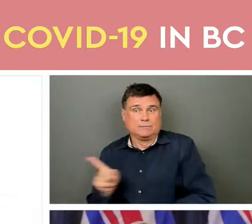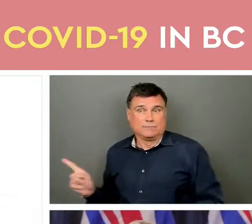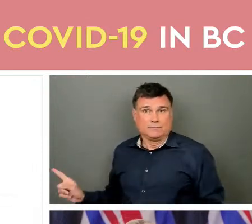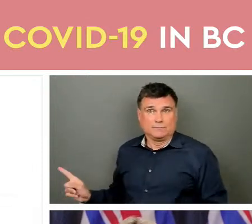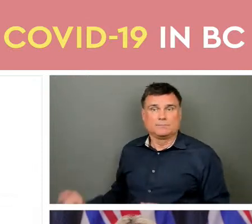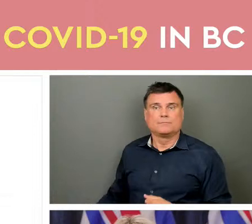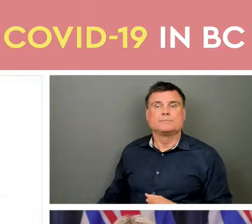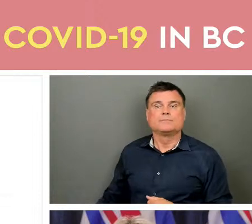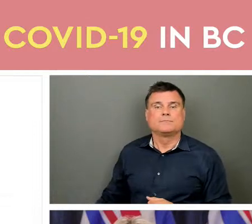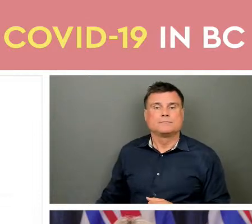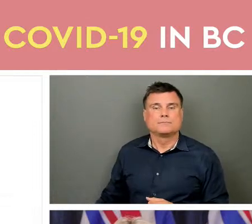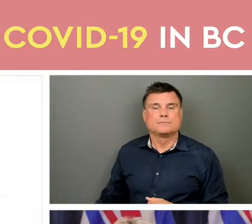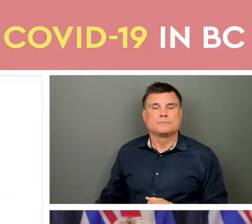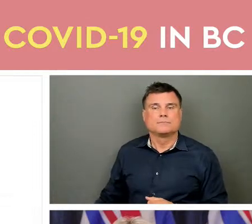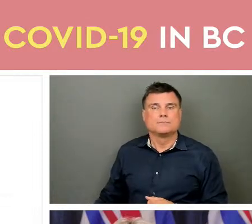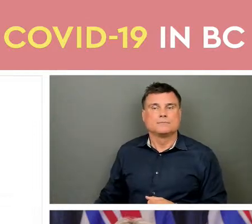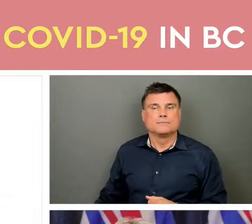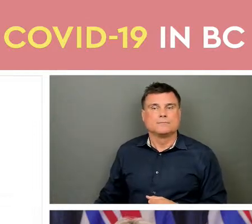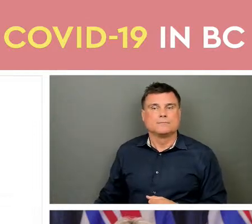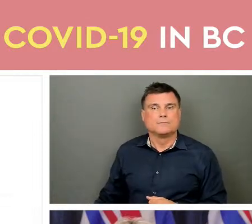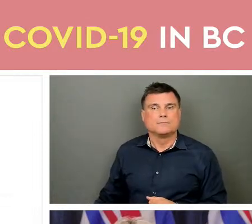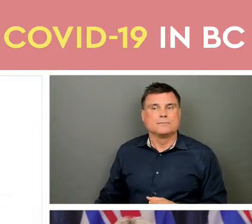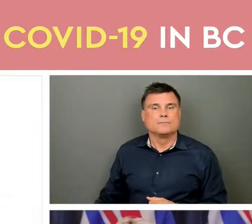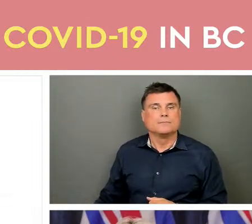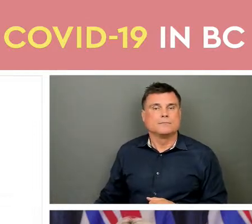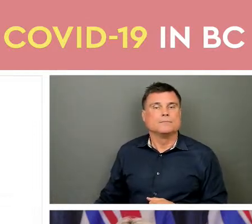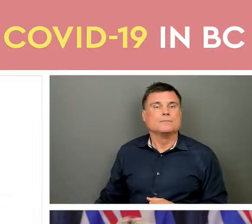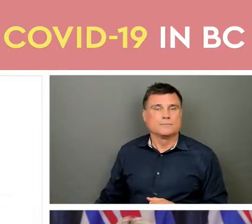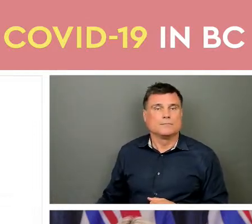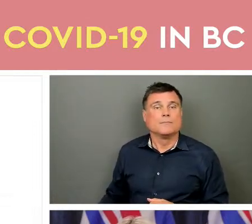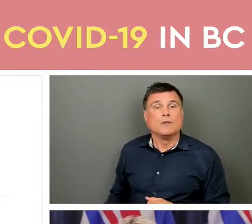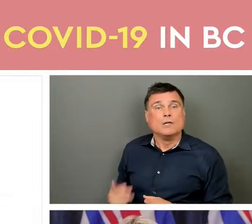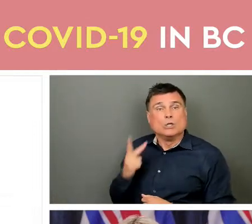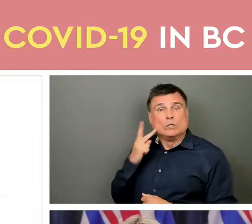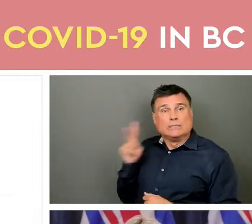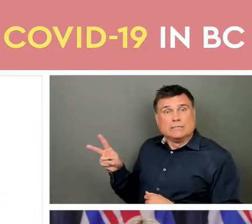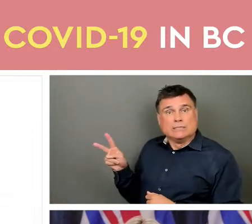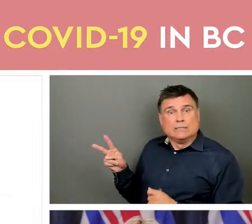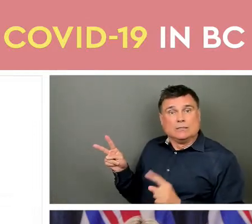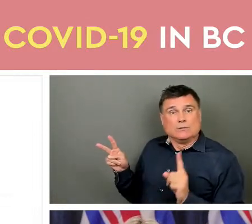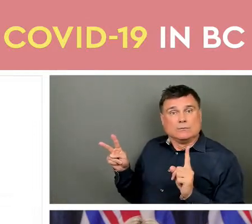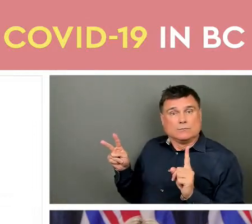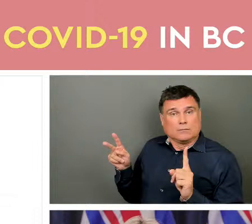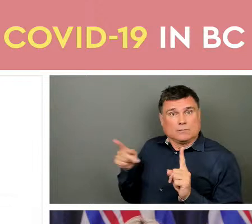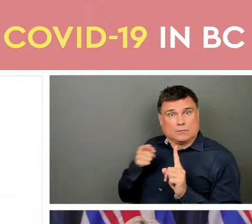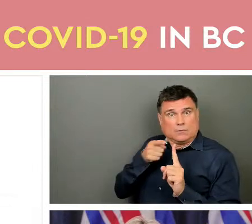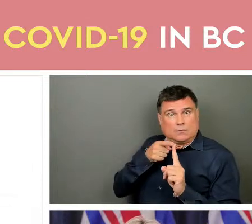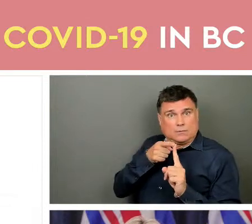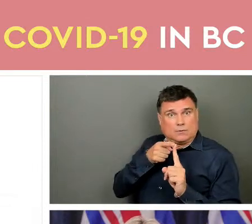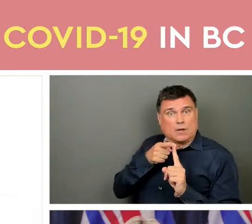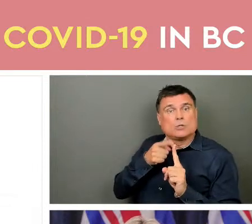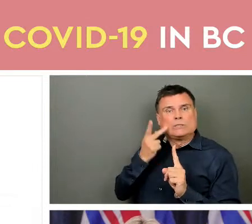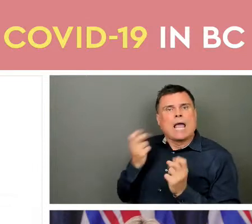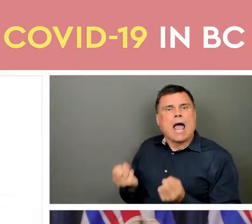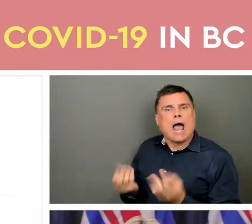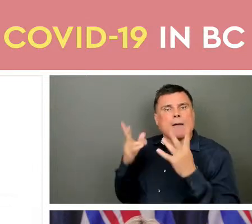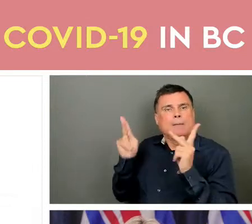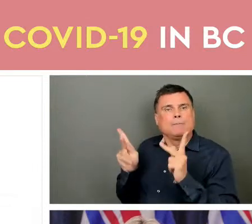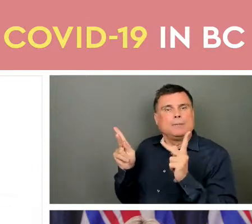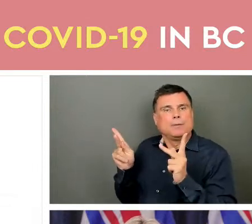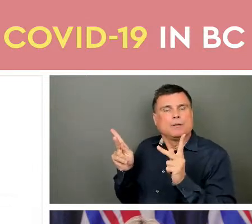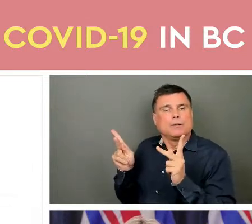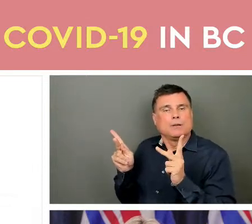just looking from the 1st of July and separating out what we're seeing in terms of numbers of people being infected with COVID